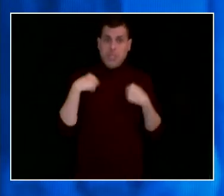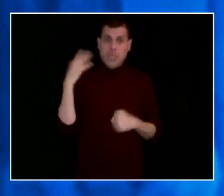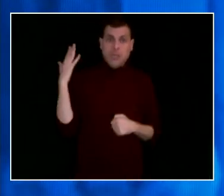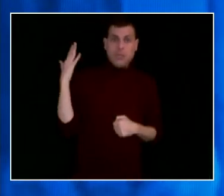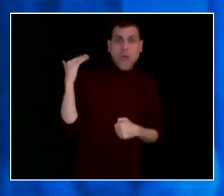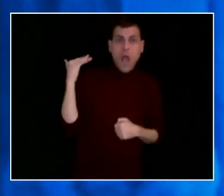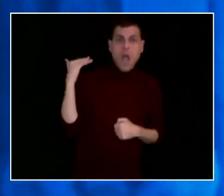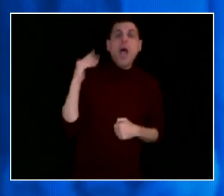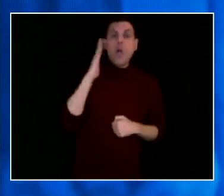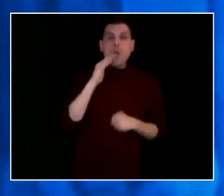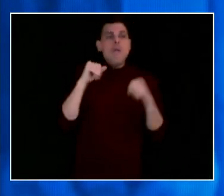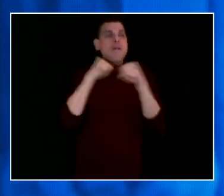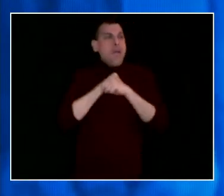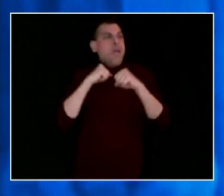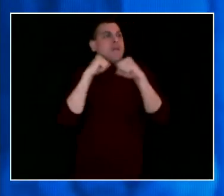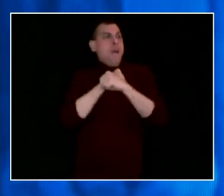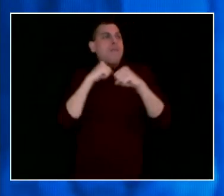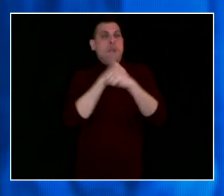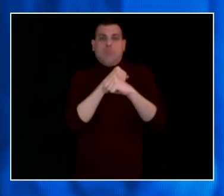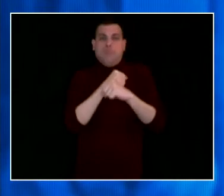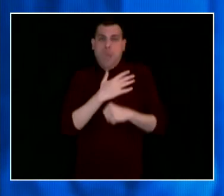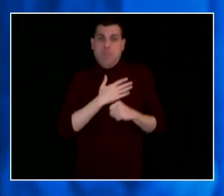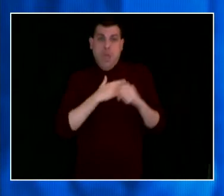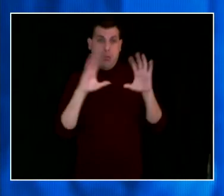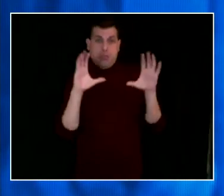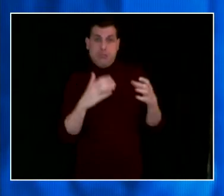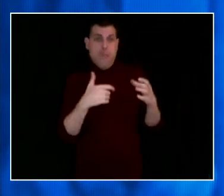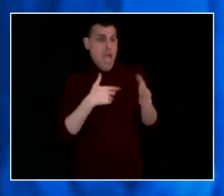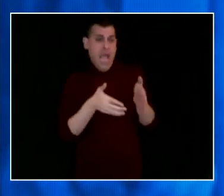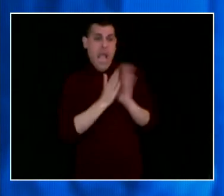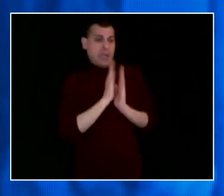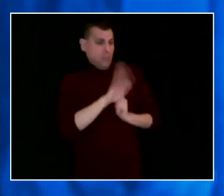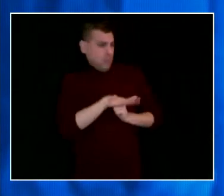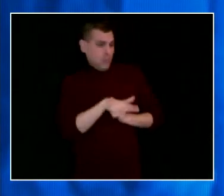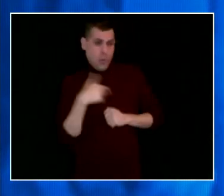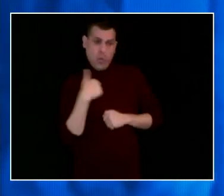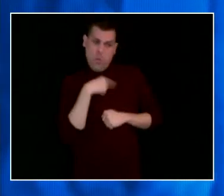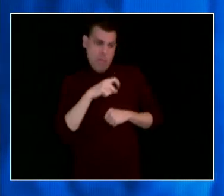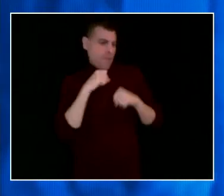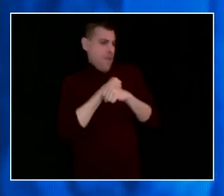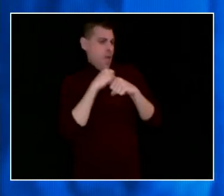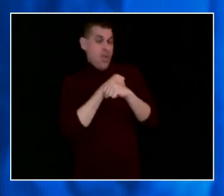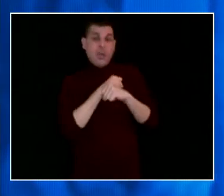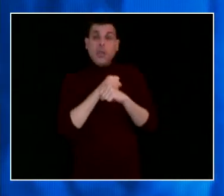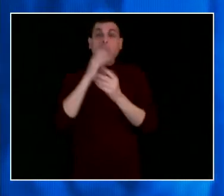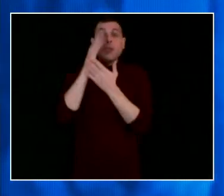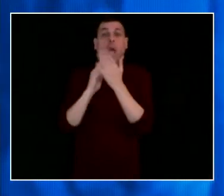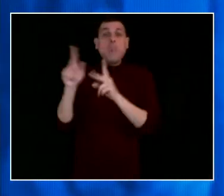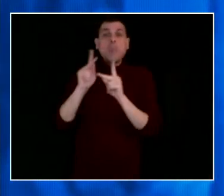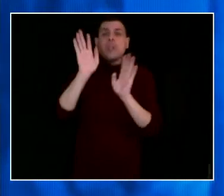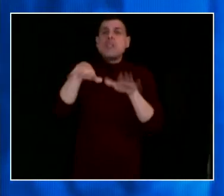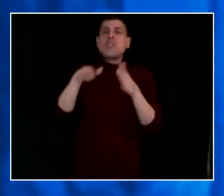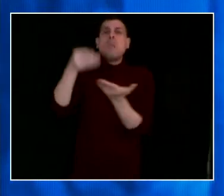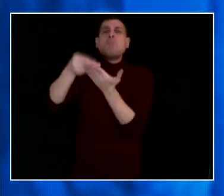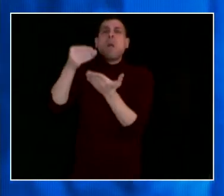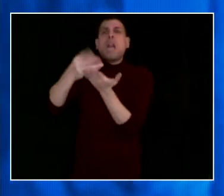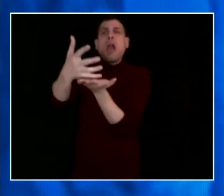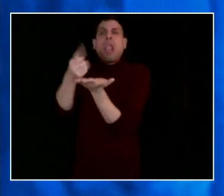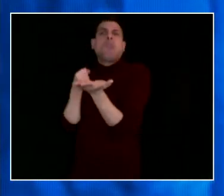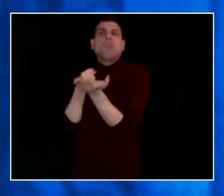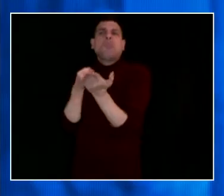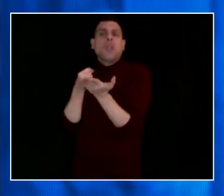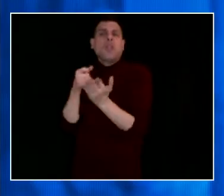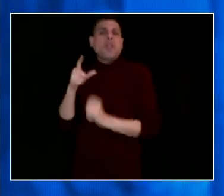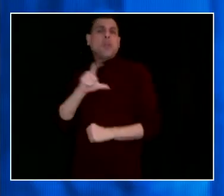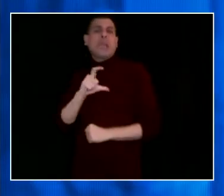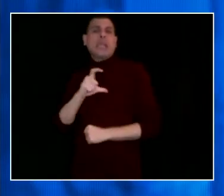every day. When others wanted to defund the police, we defended them, putting more officers on our street to keep New Yorkers